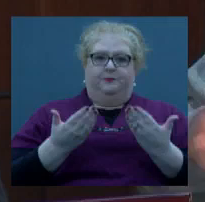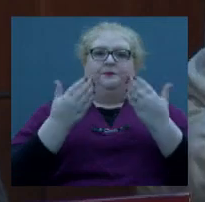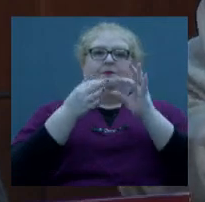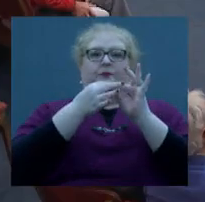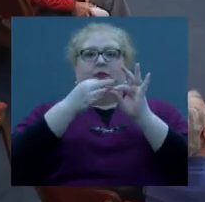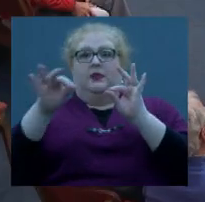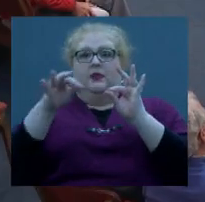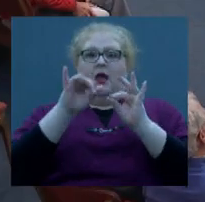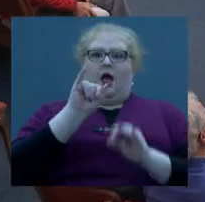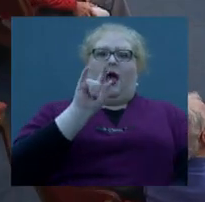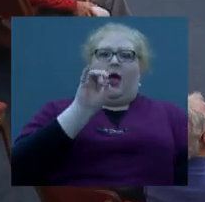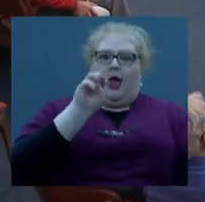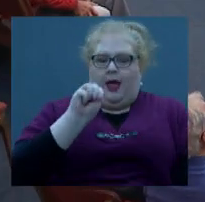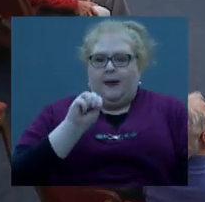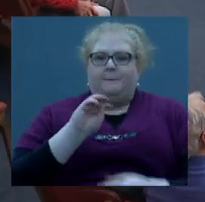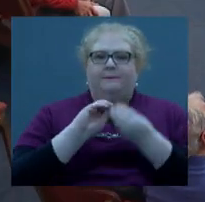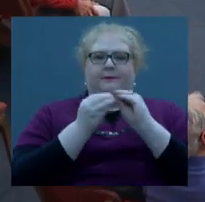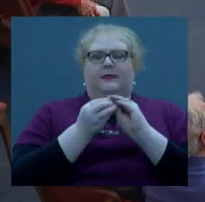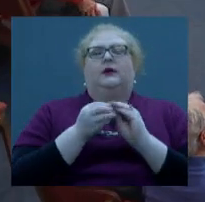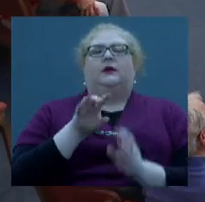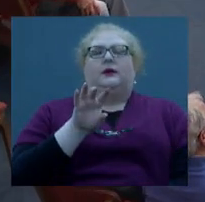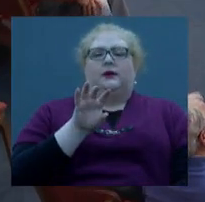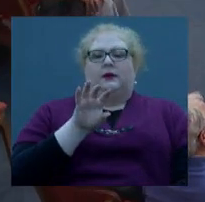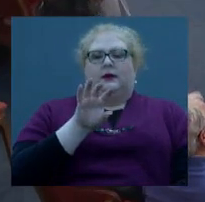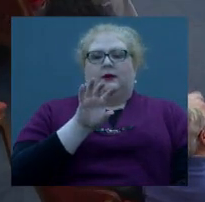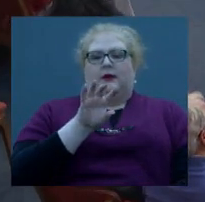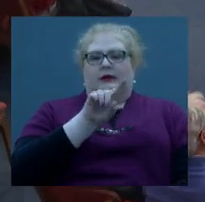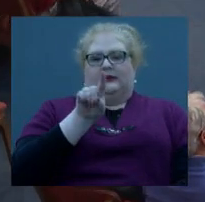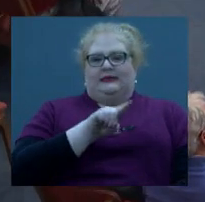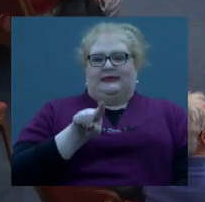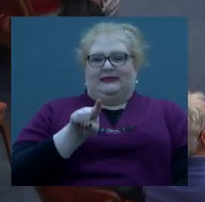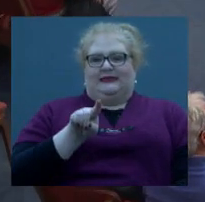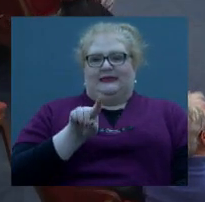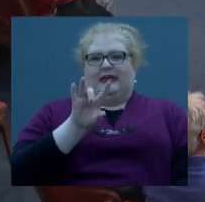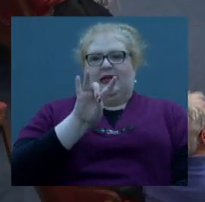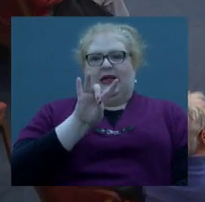please. Item number 8, file